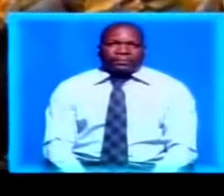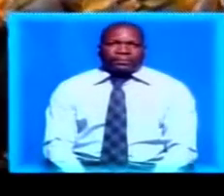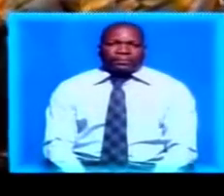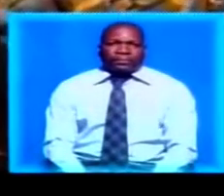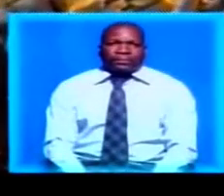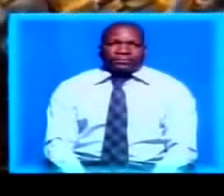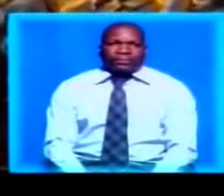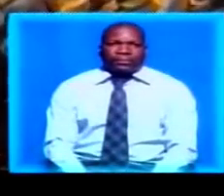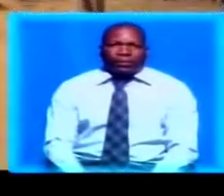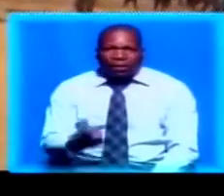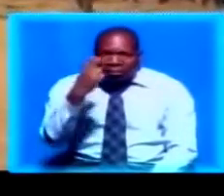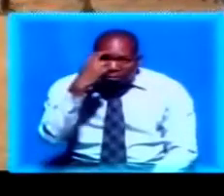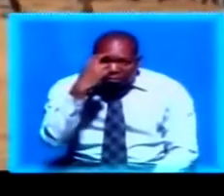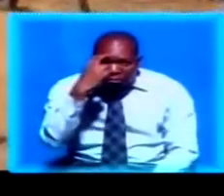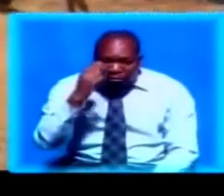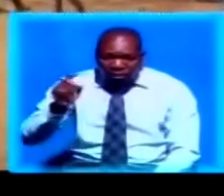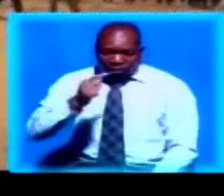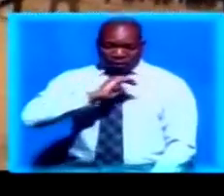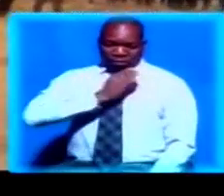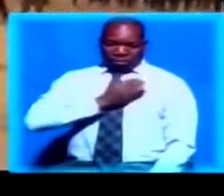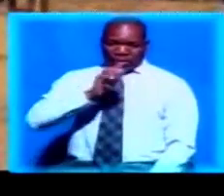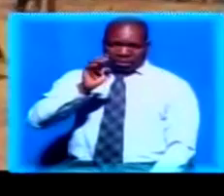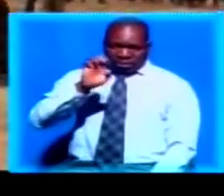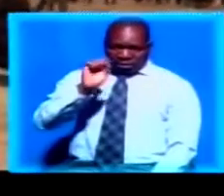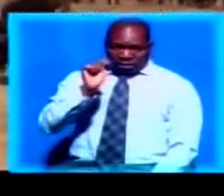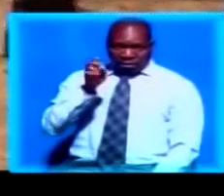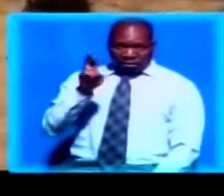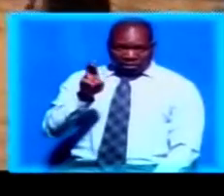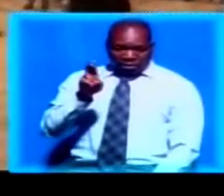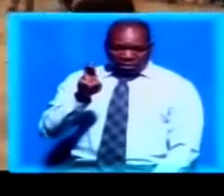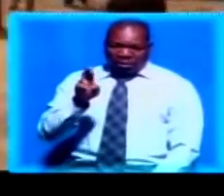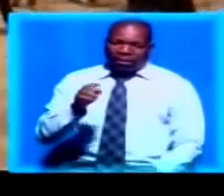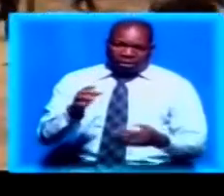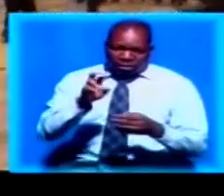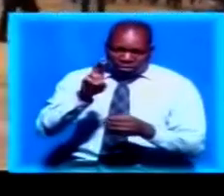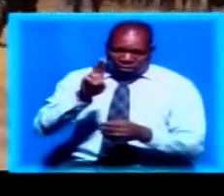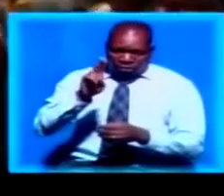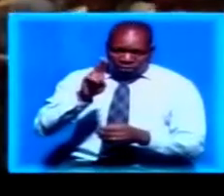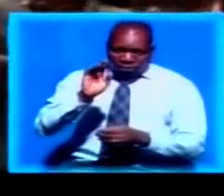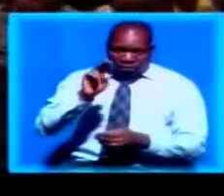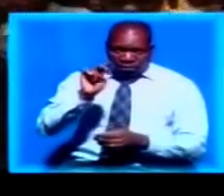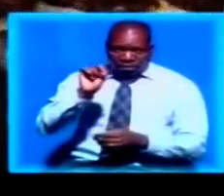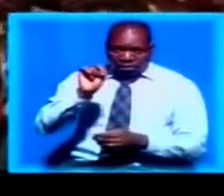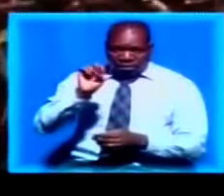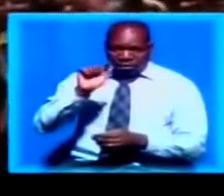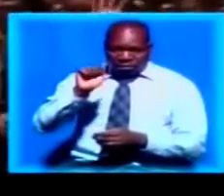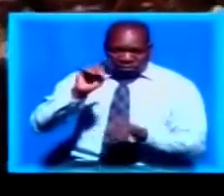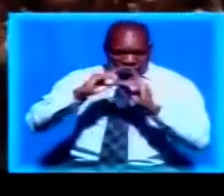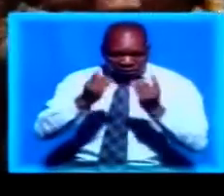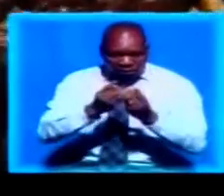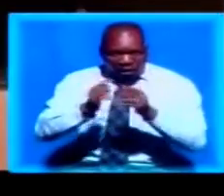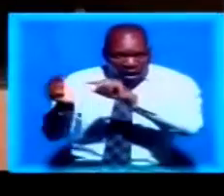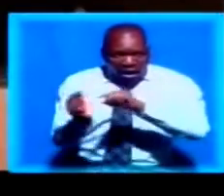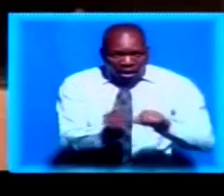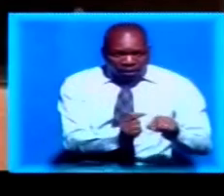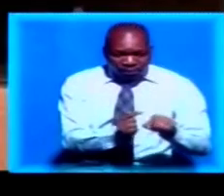The eager wait for the arrival of First Lady Esther Lungu in Rufunsa district, where she was on her outreach programs. These are pupils from the recently